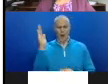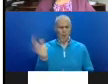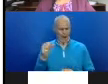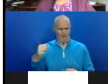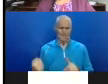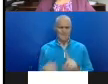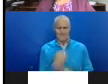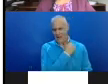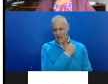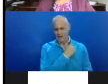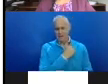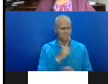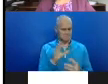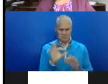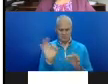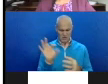actually translate into anything.